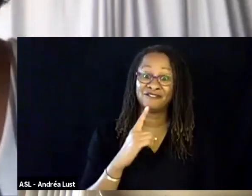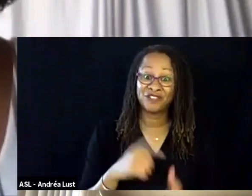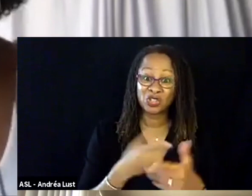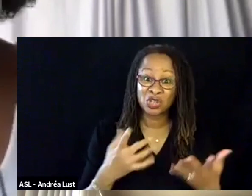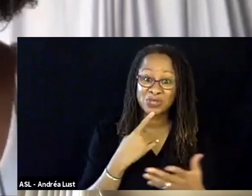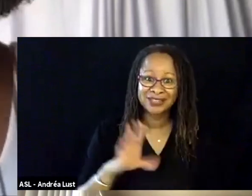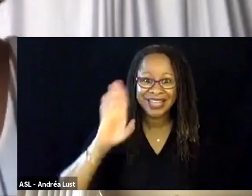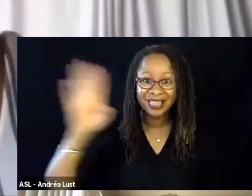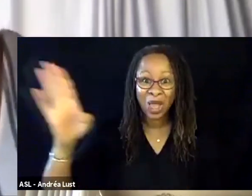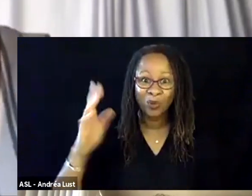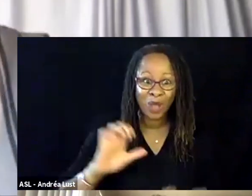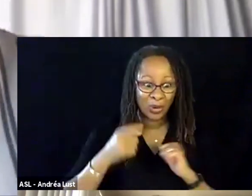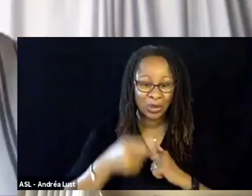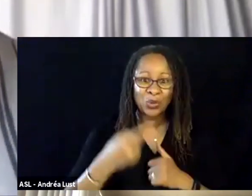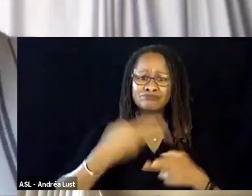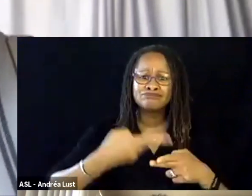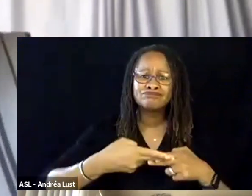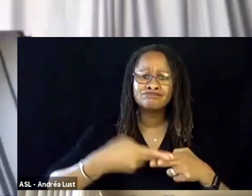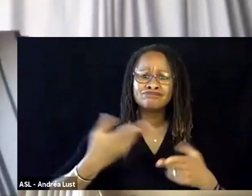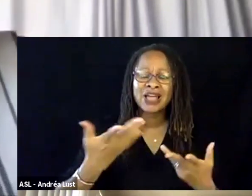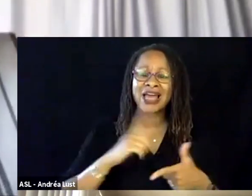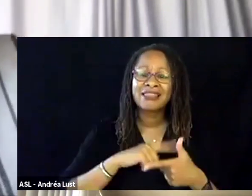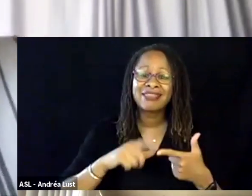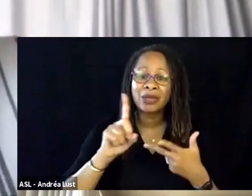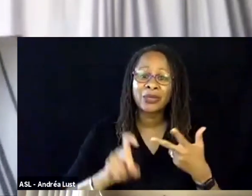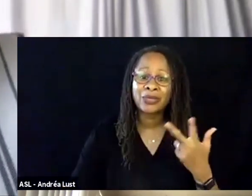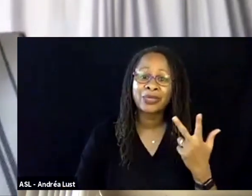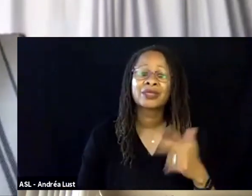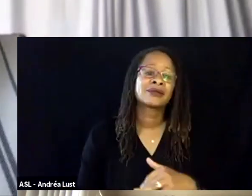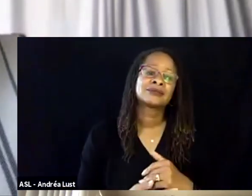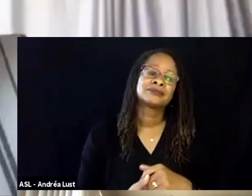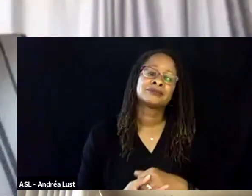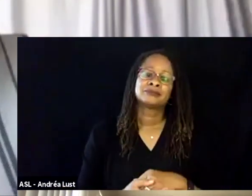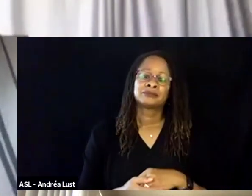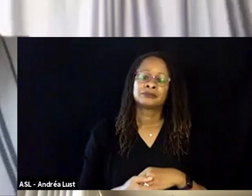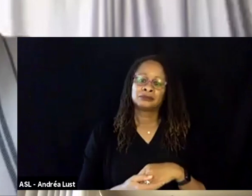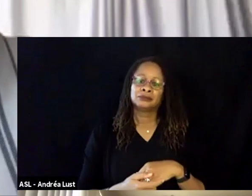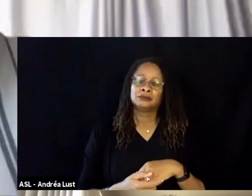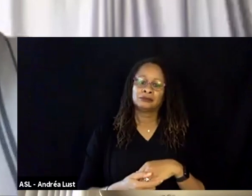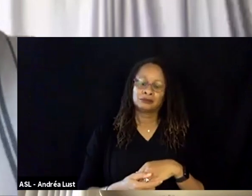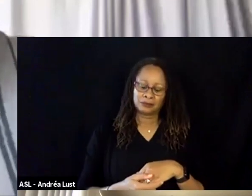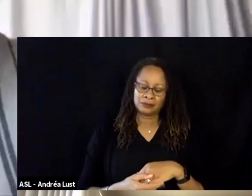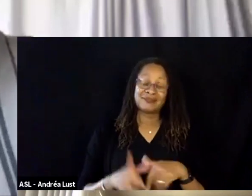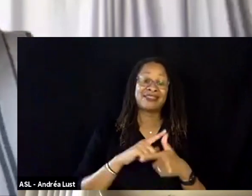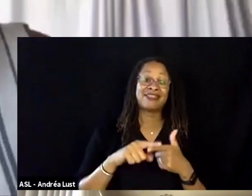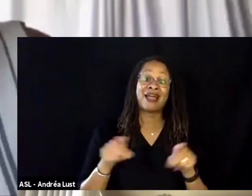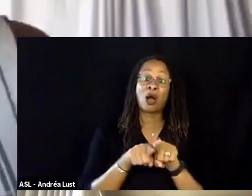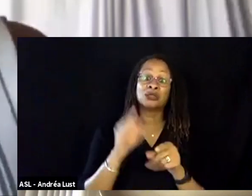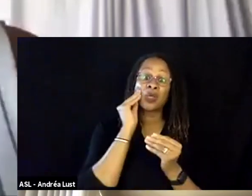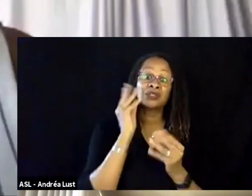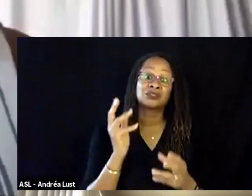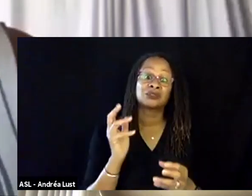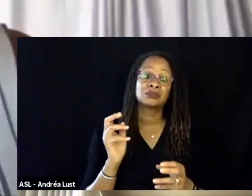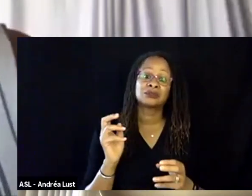are you? What's your name? And then ask questions. So approach it in that way. And then also let it be known.